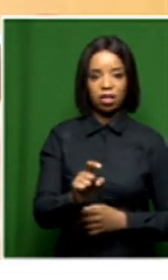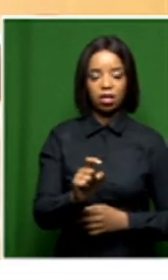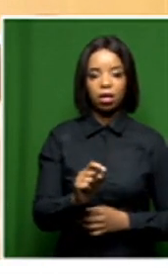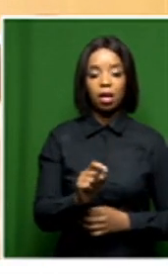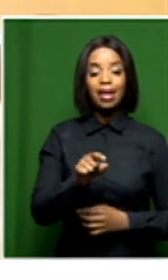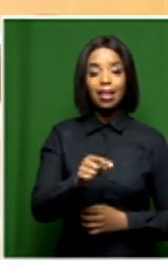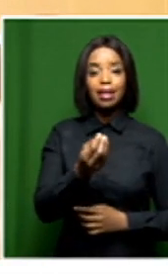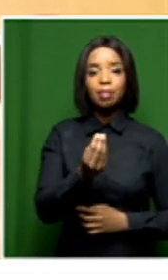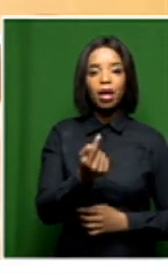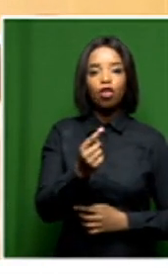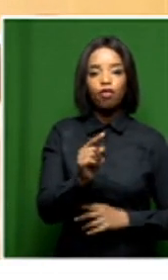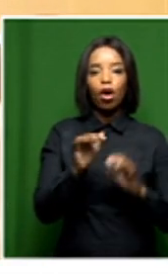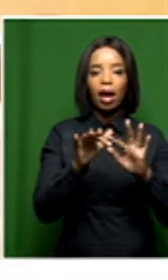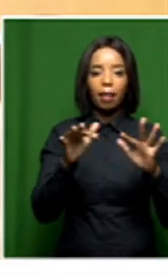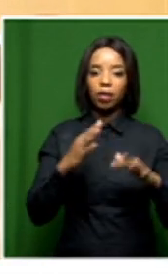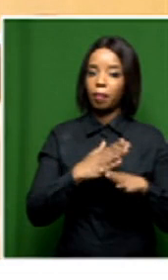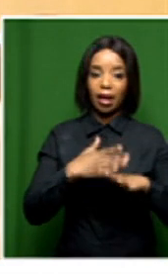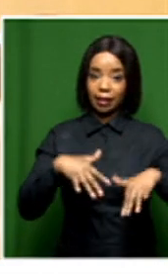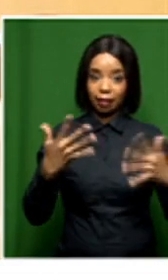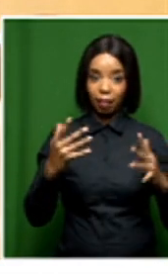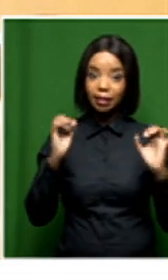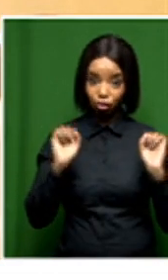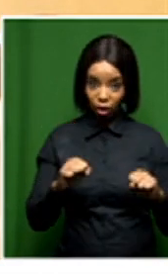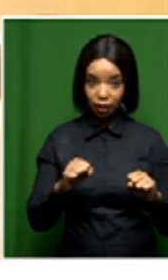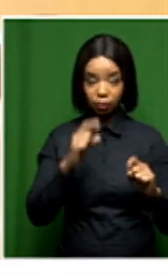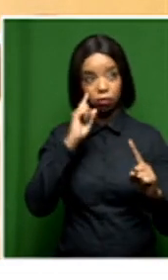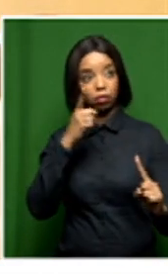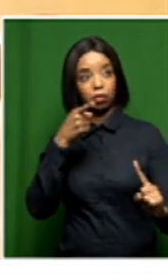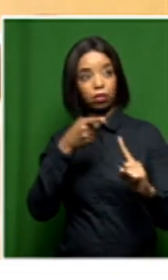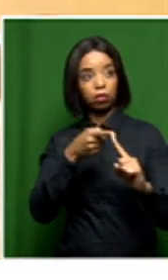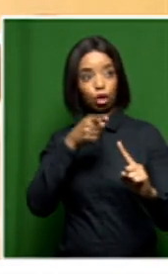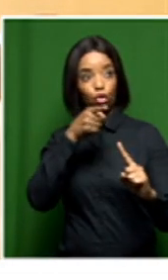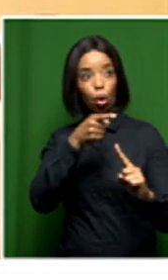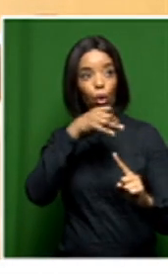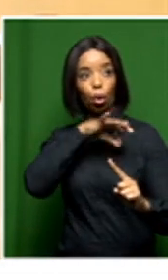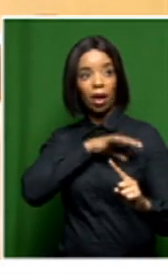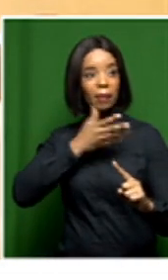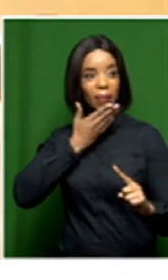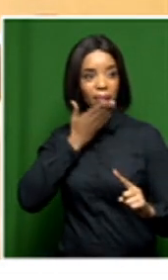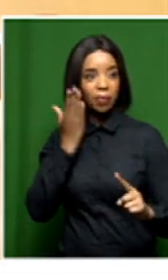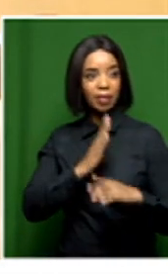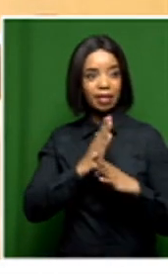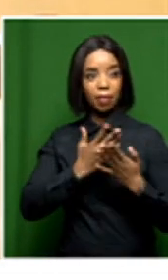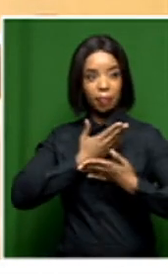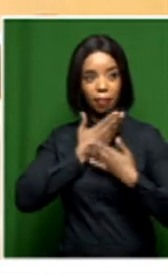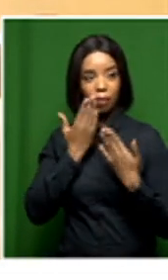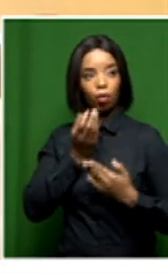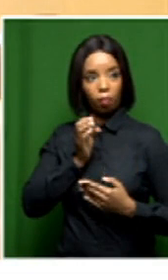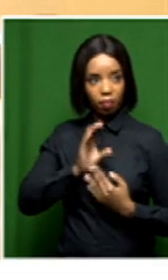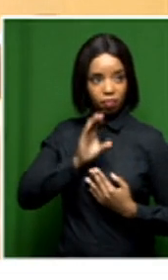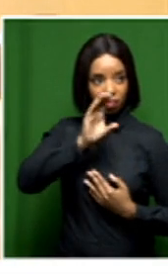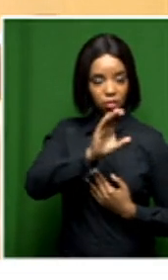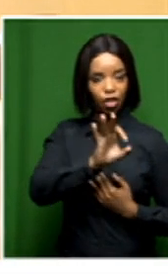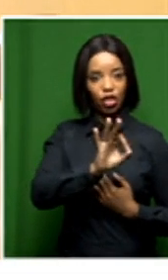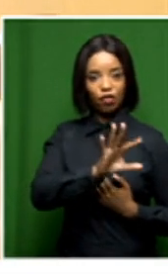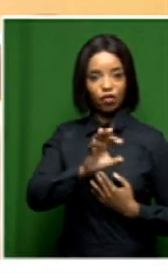for people that were unemployed, for the people that were receiving zero income, absolutely nothing. And the reality is that